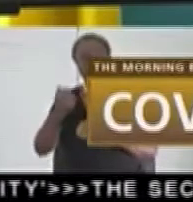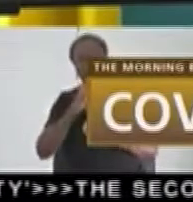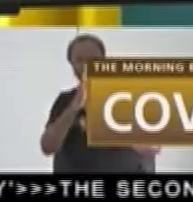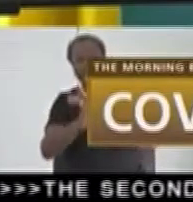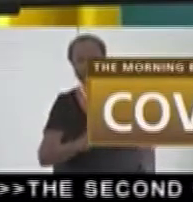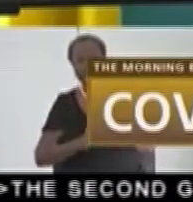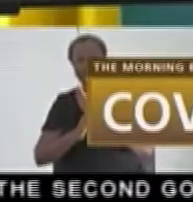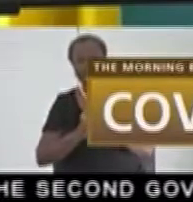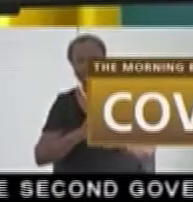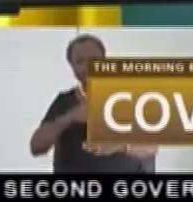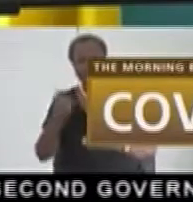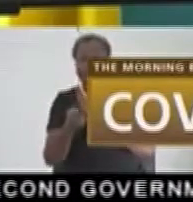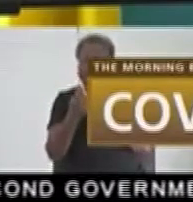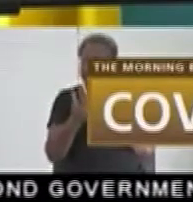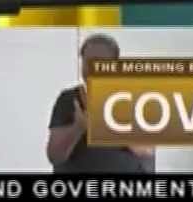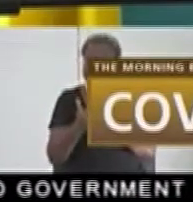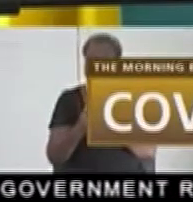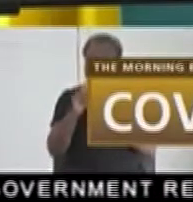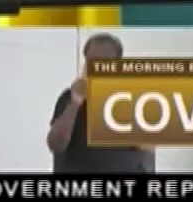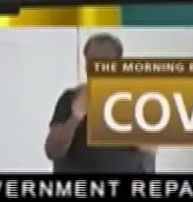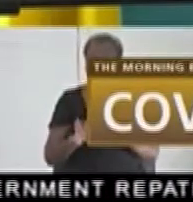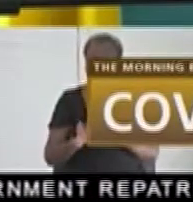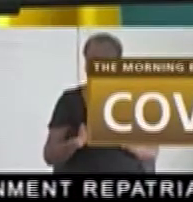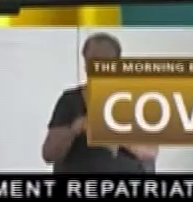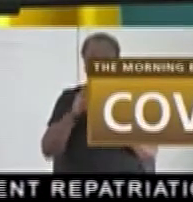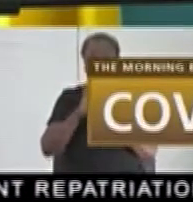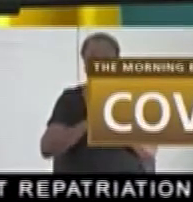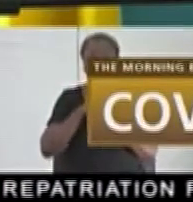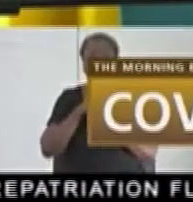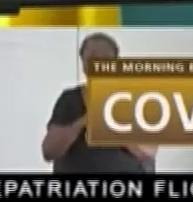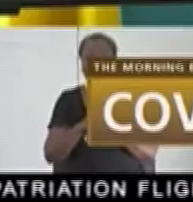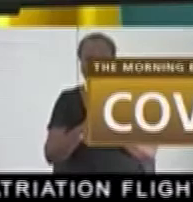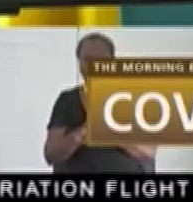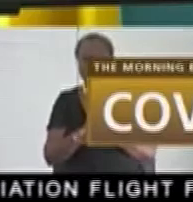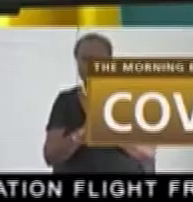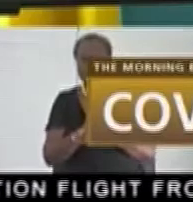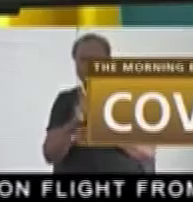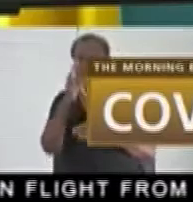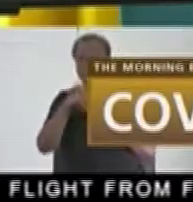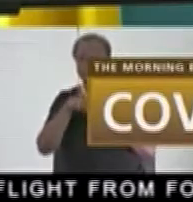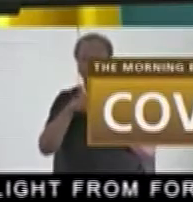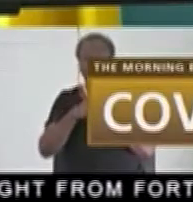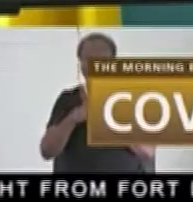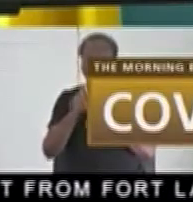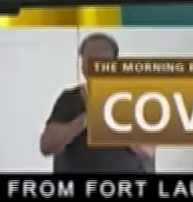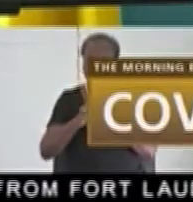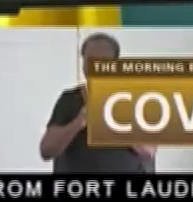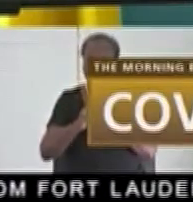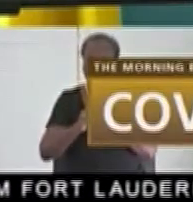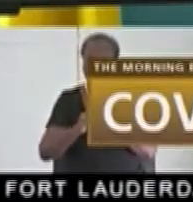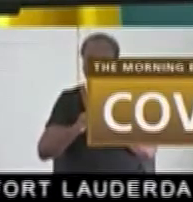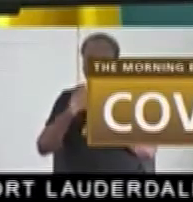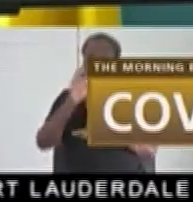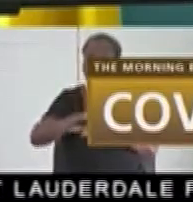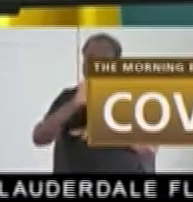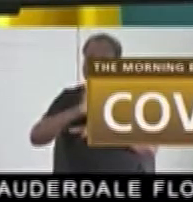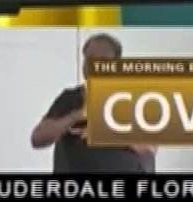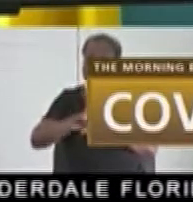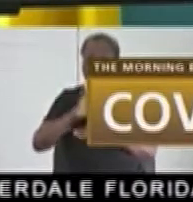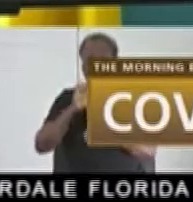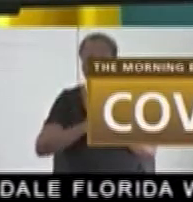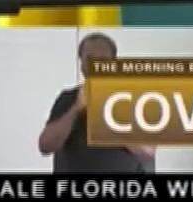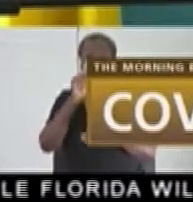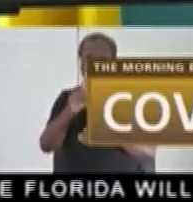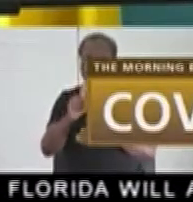are other faster tests that are serological tests, and up to this week, there was a caution that one very well-known